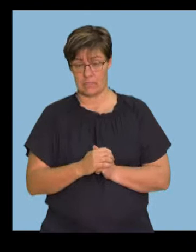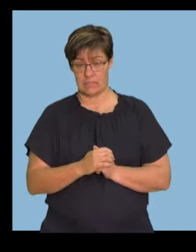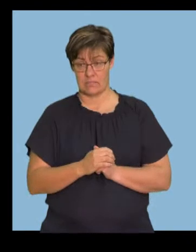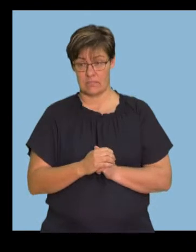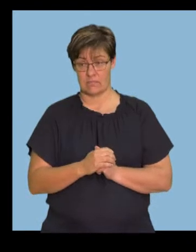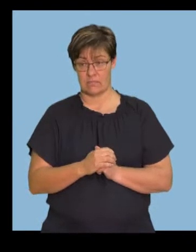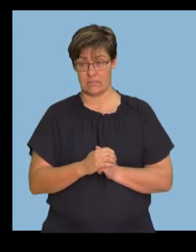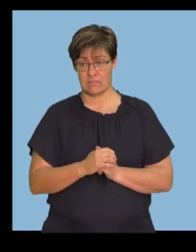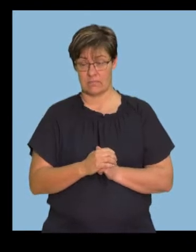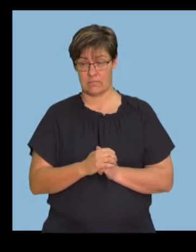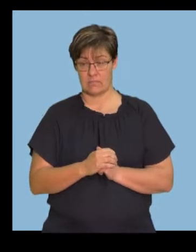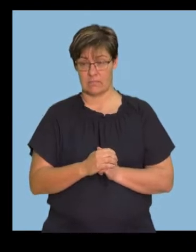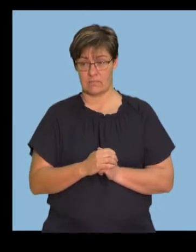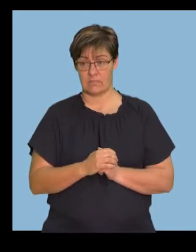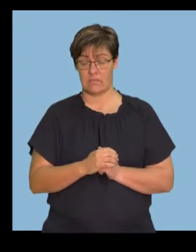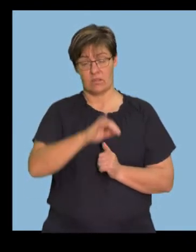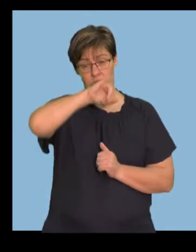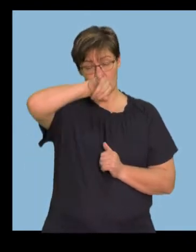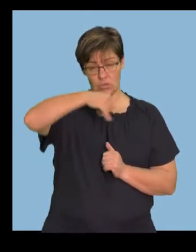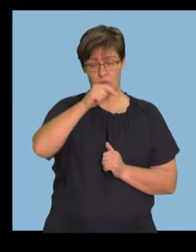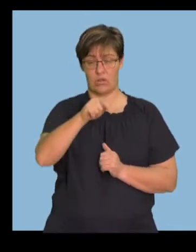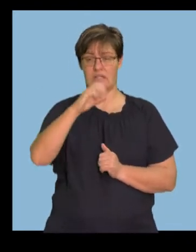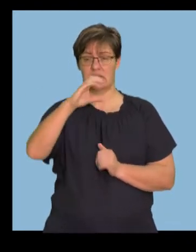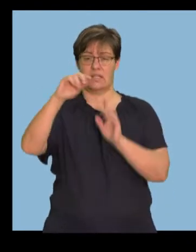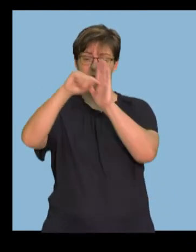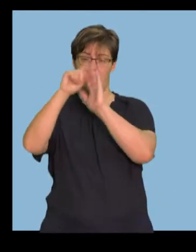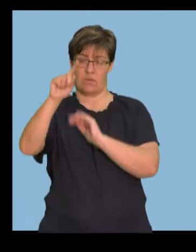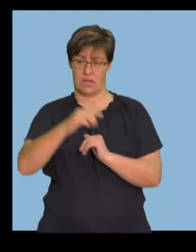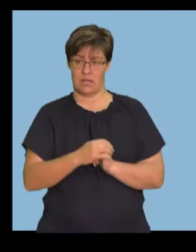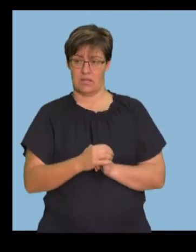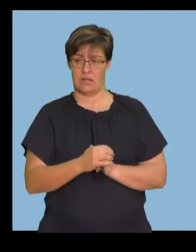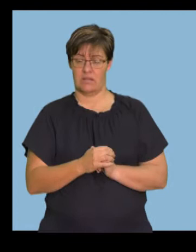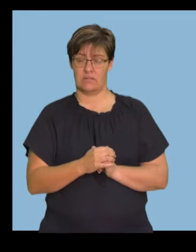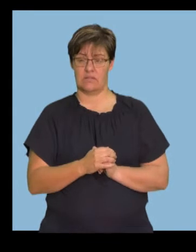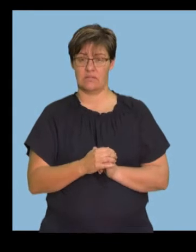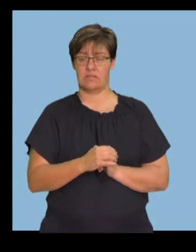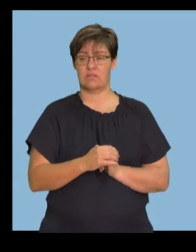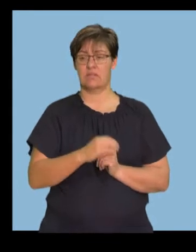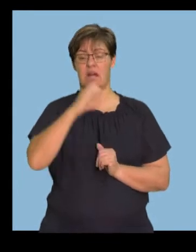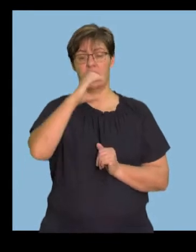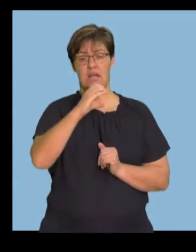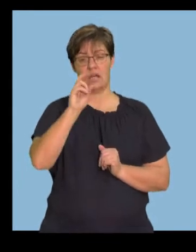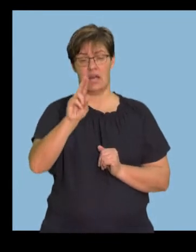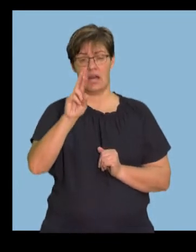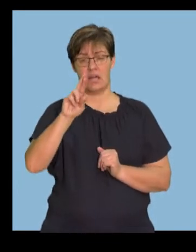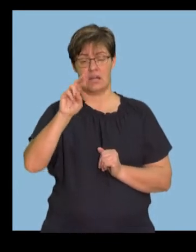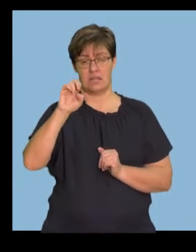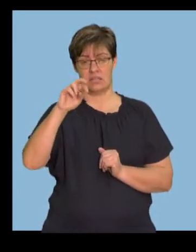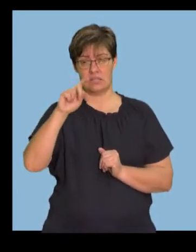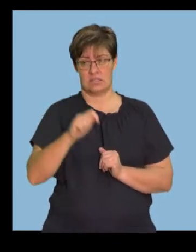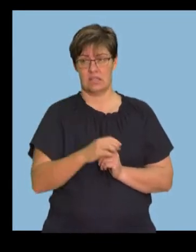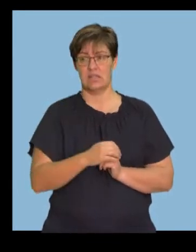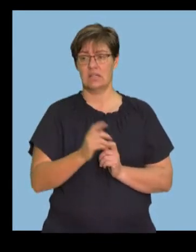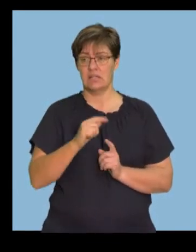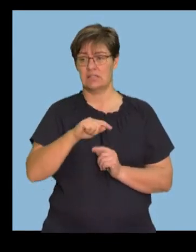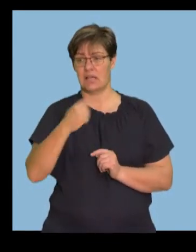per coulomb, okay? This is energy, per coulomb of charge. Current is actually an ampere. An